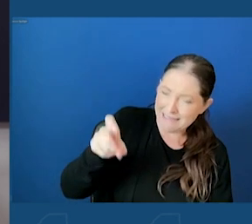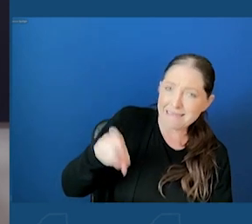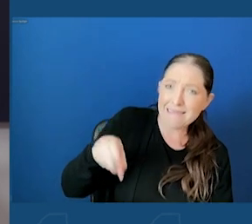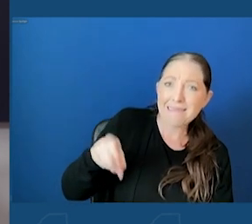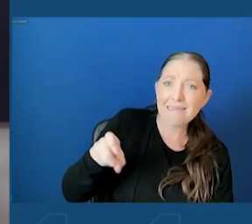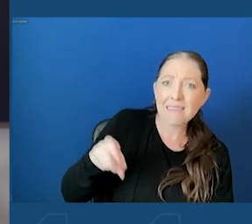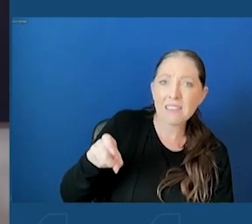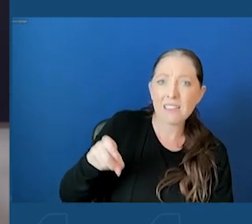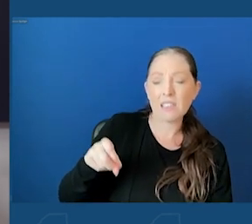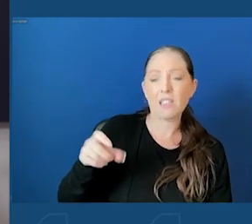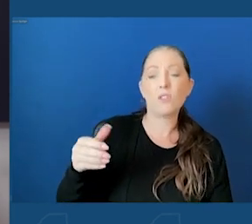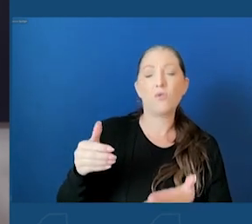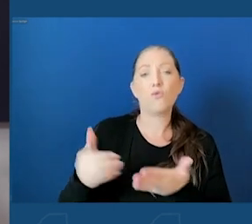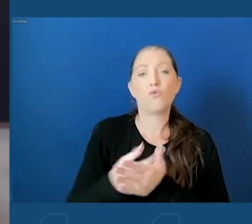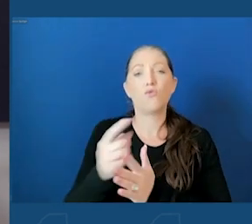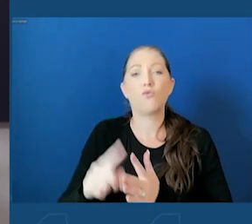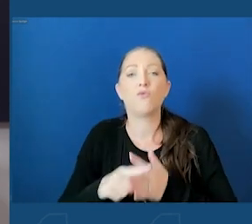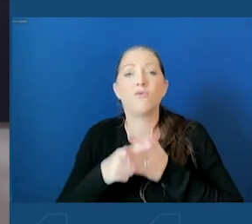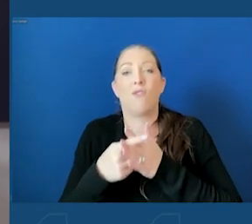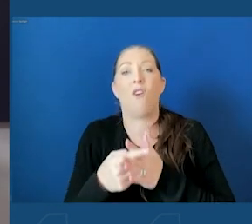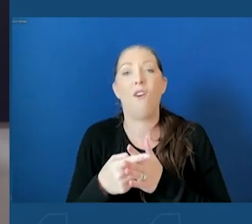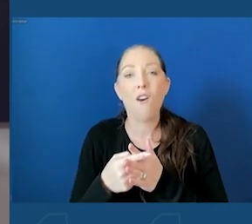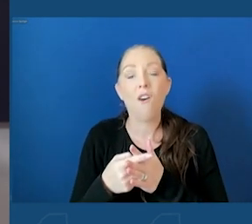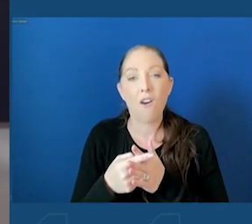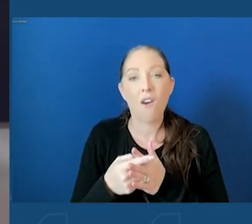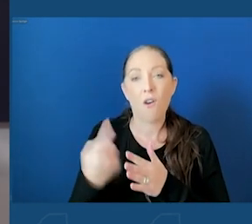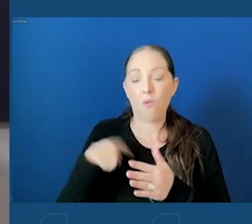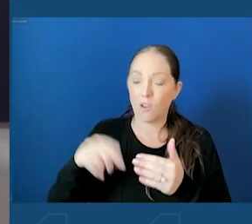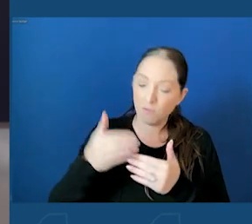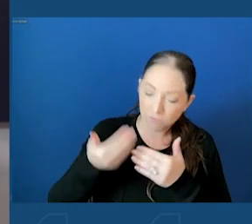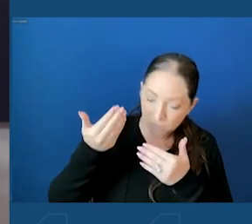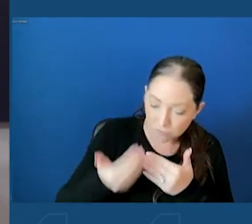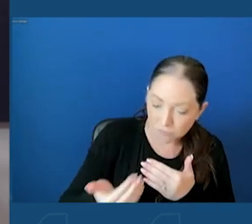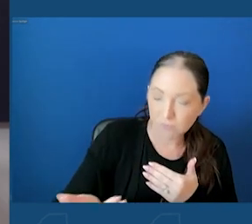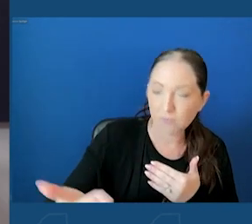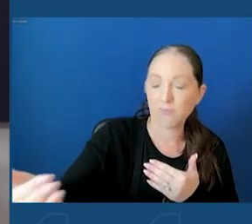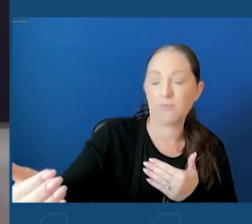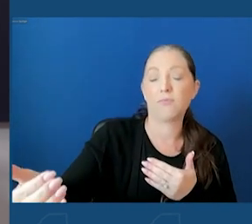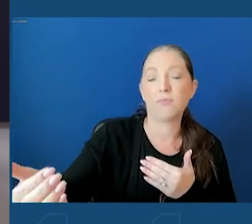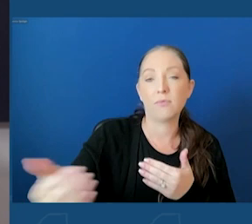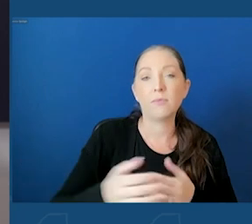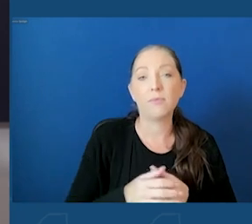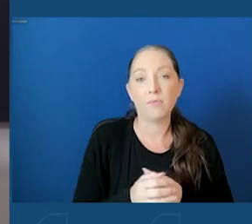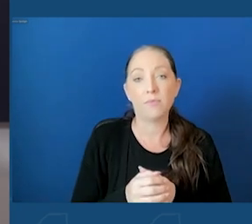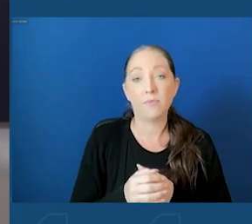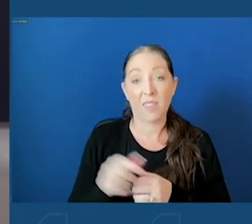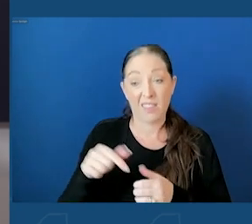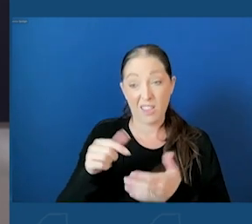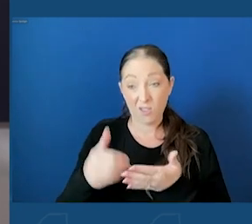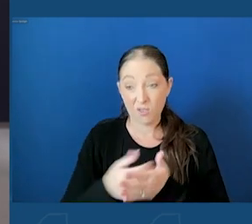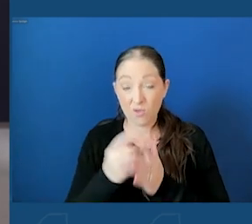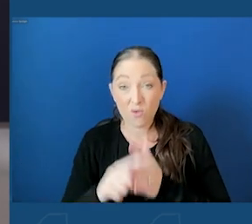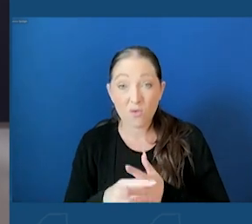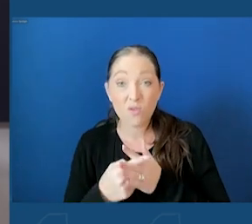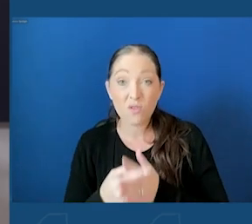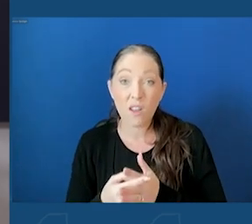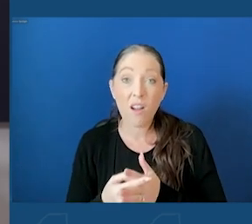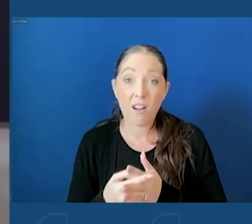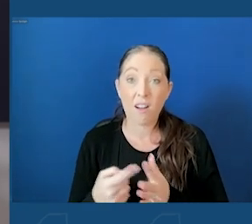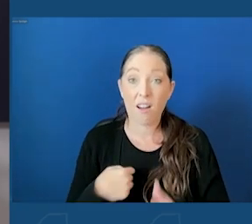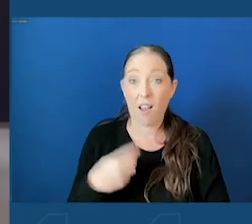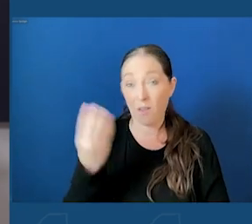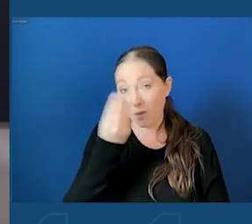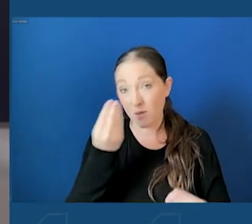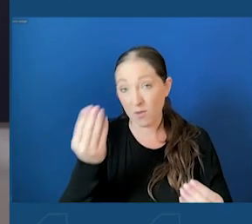new chapter that we are moving forward into. And a new chapter that I'm saying, as you